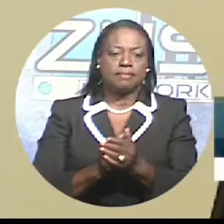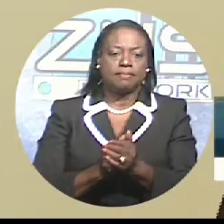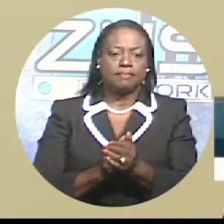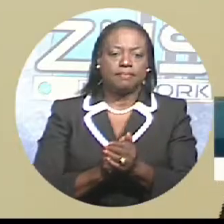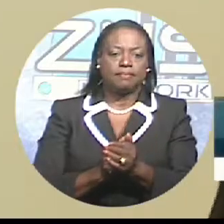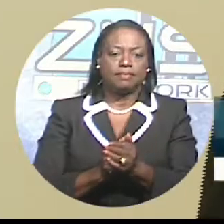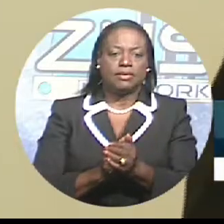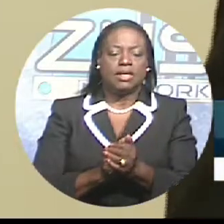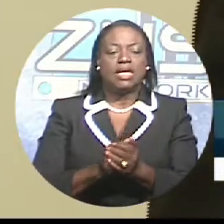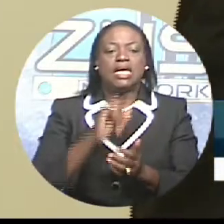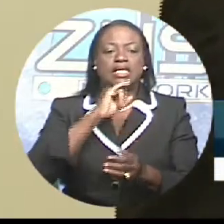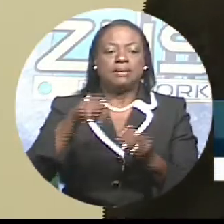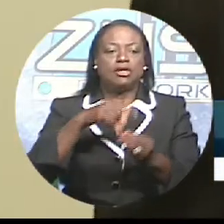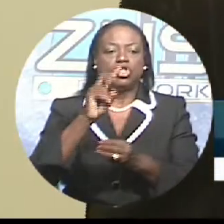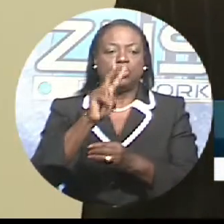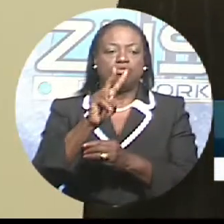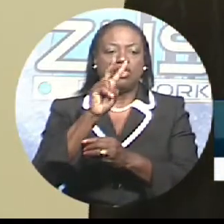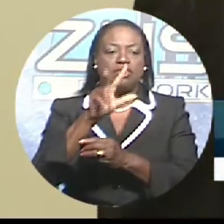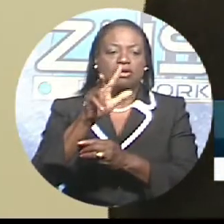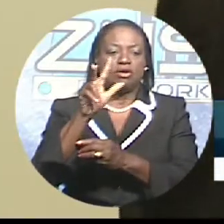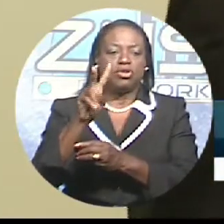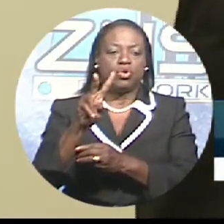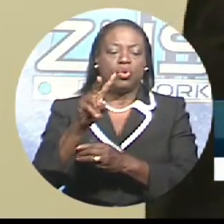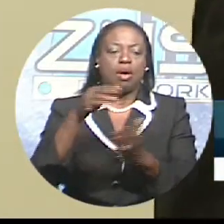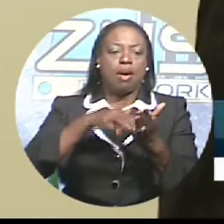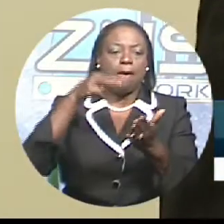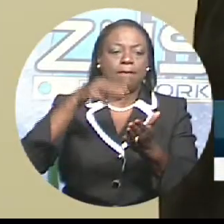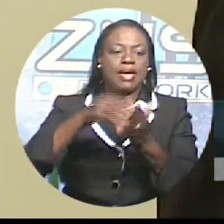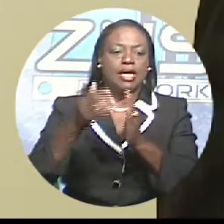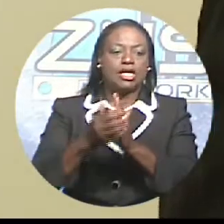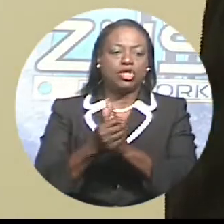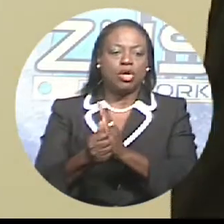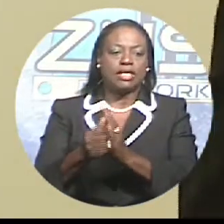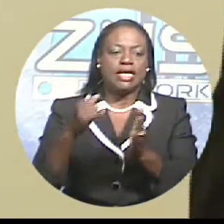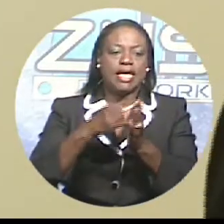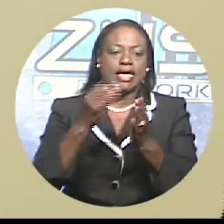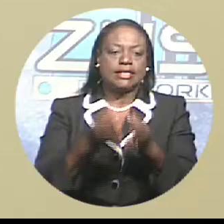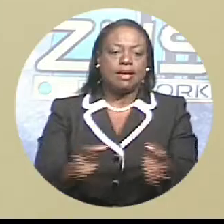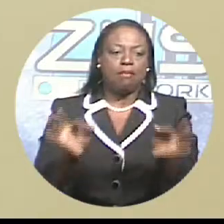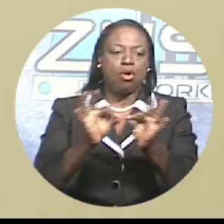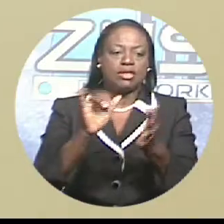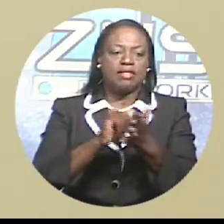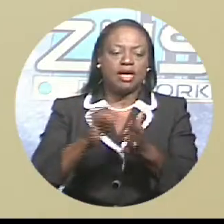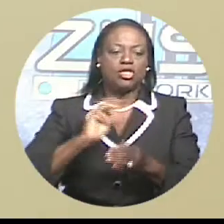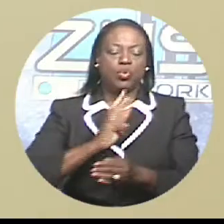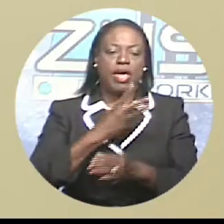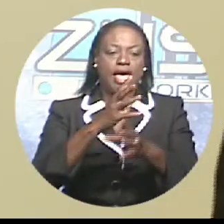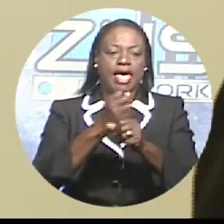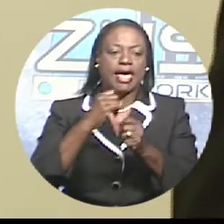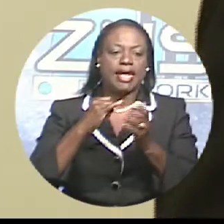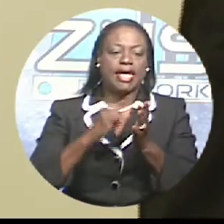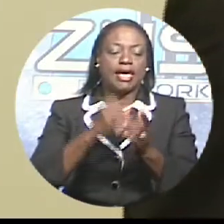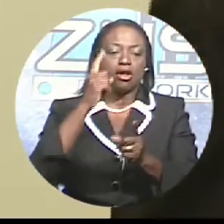amounting to some $232 million, it's extremely important that we get it right, that we get what